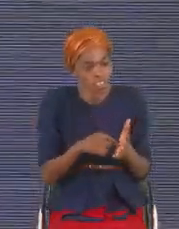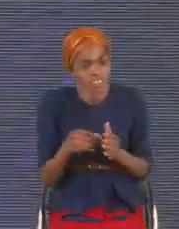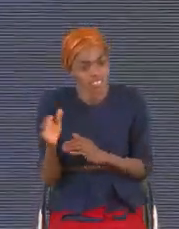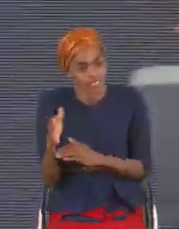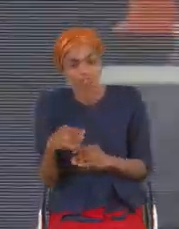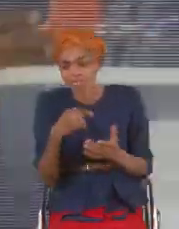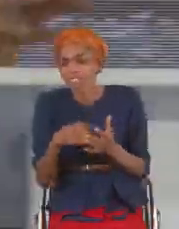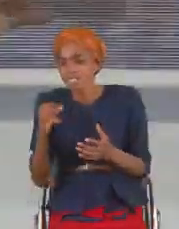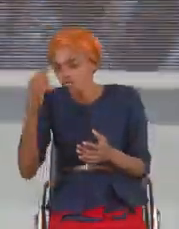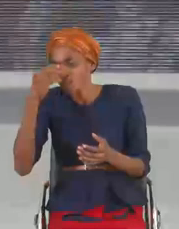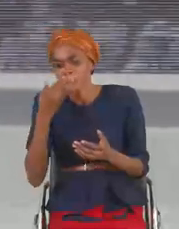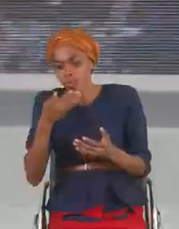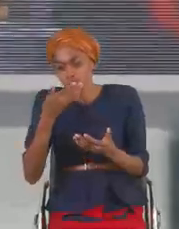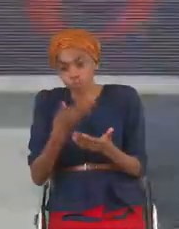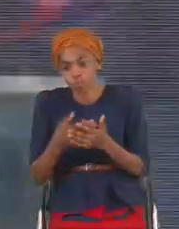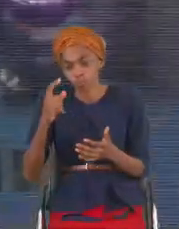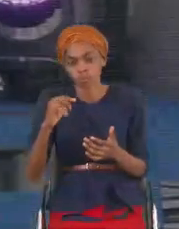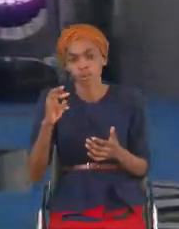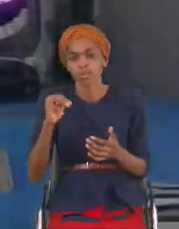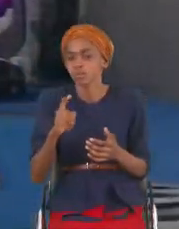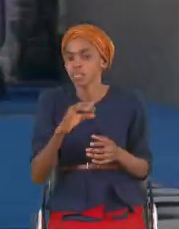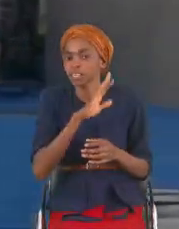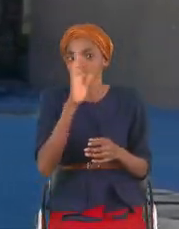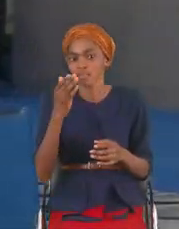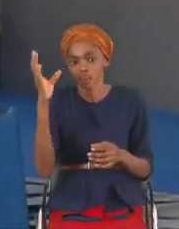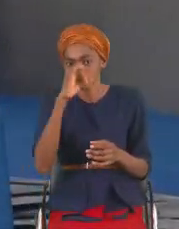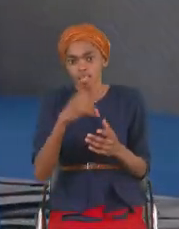for tomato. And they never miss it, because